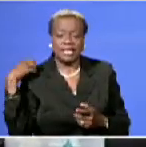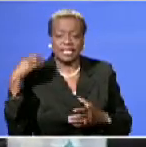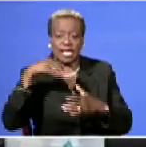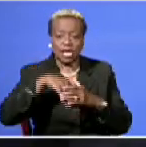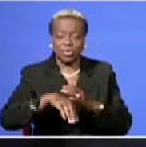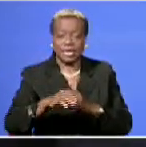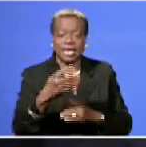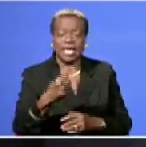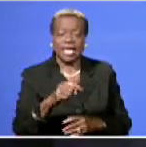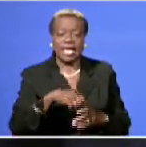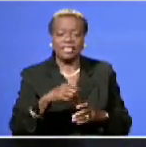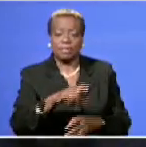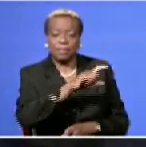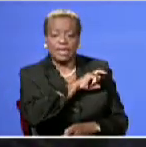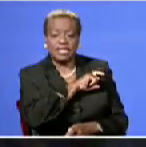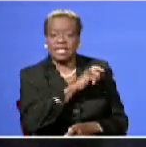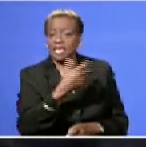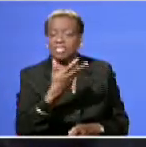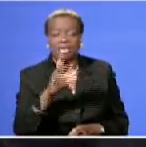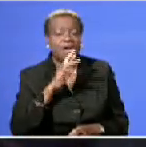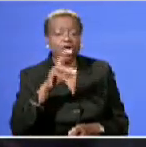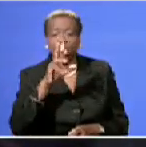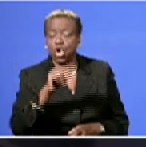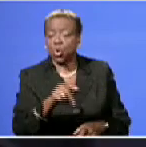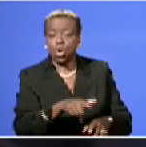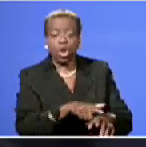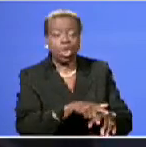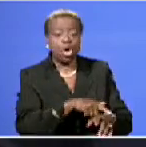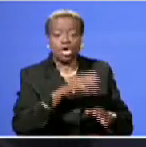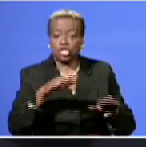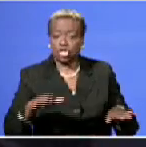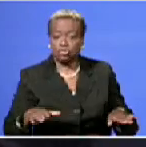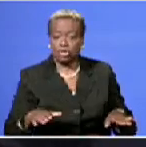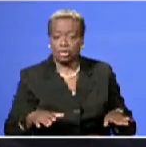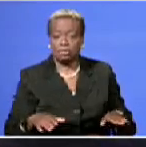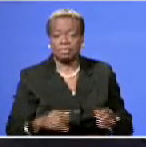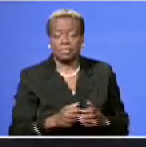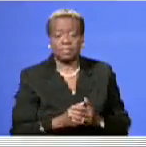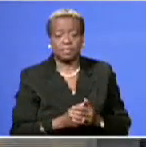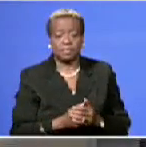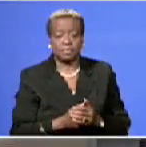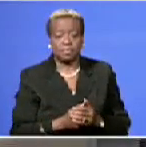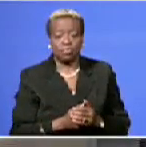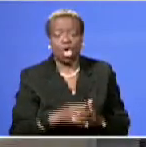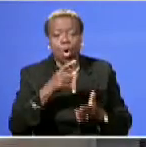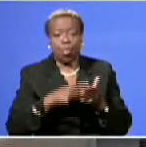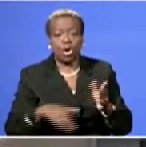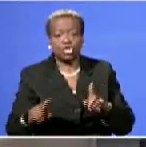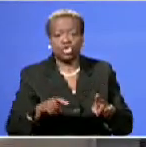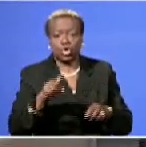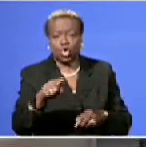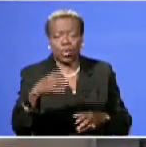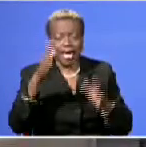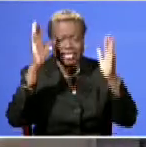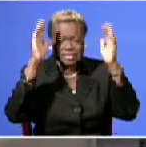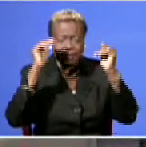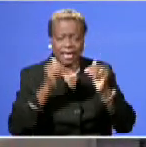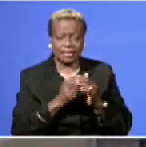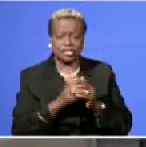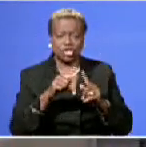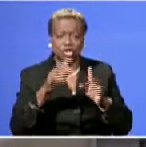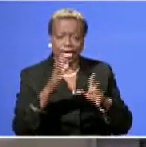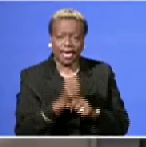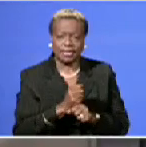they are no longer children and should therefore be accountable. What do you expect to